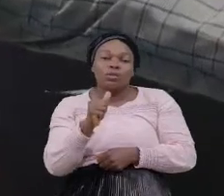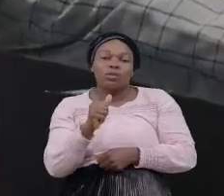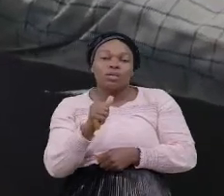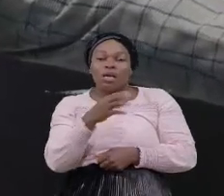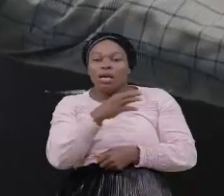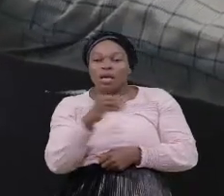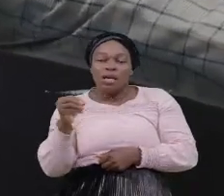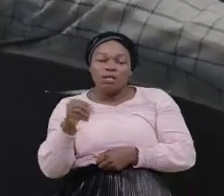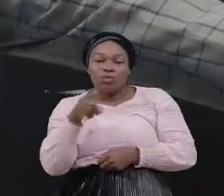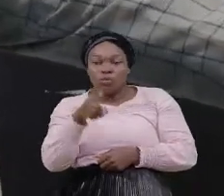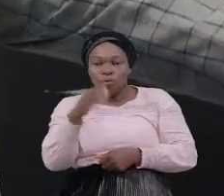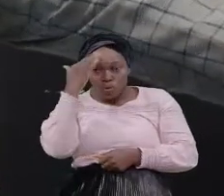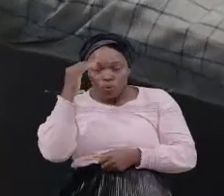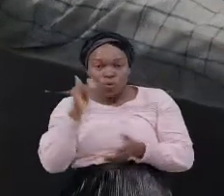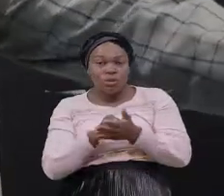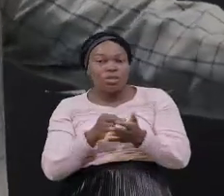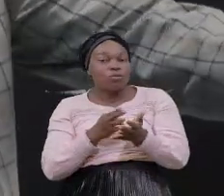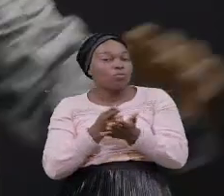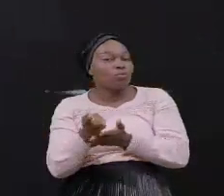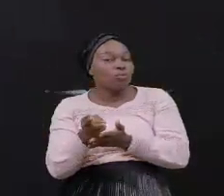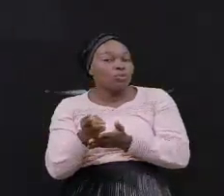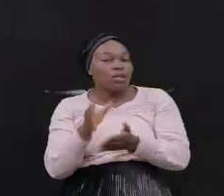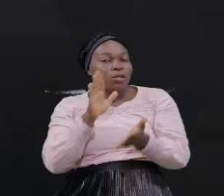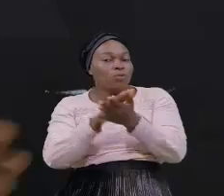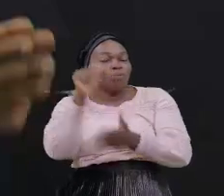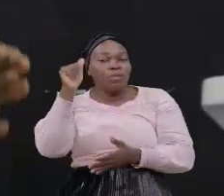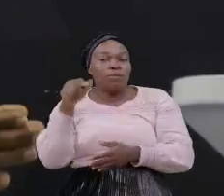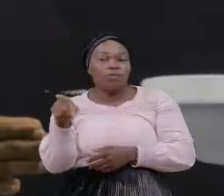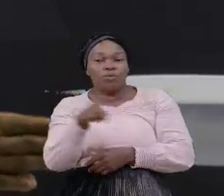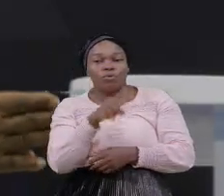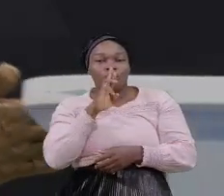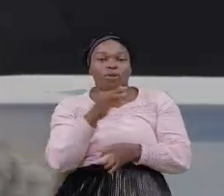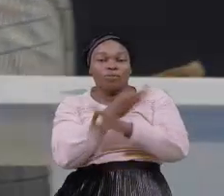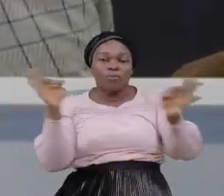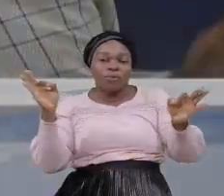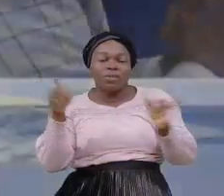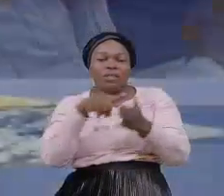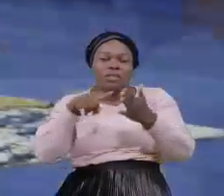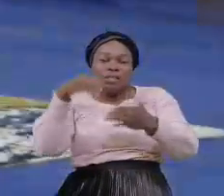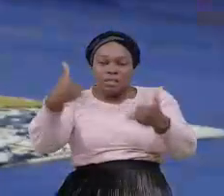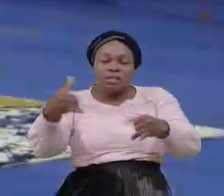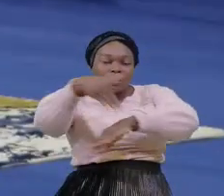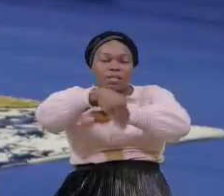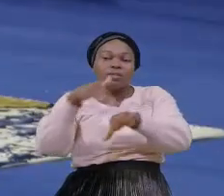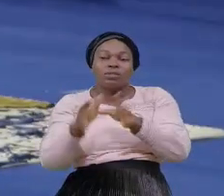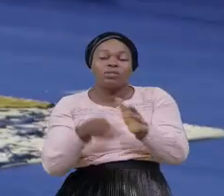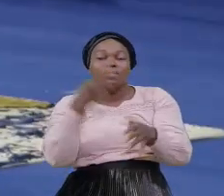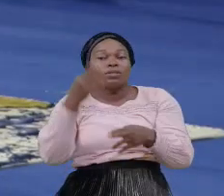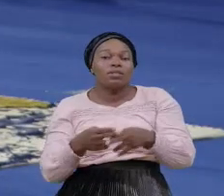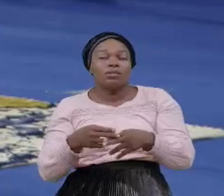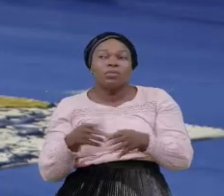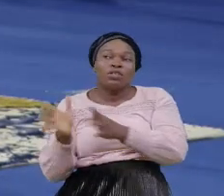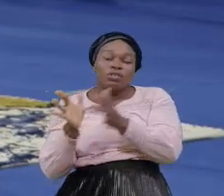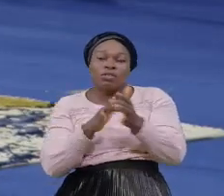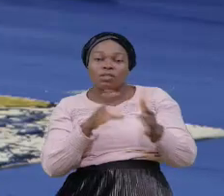truth, believe that truth, you're free tonight. Yes. Jesus Christ, the same,